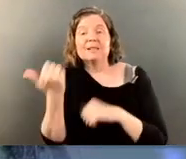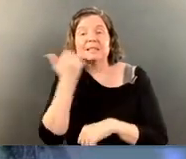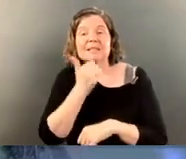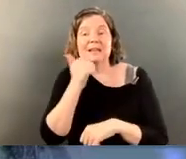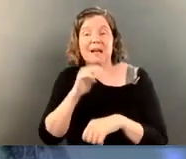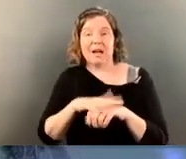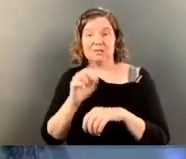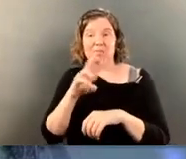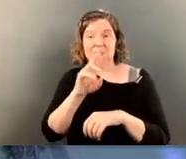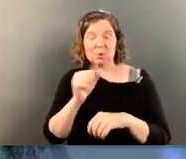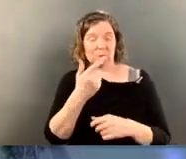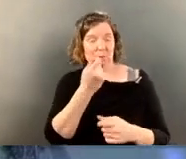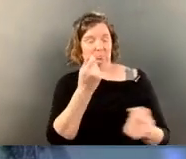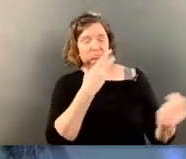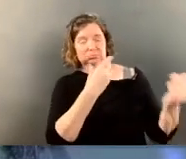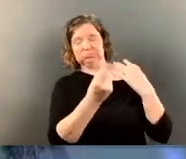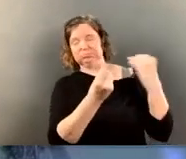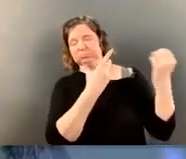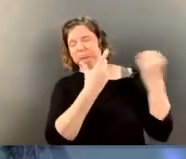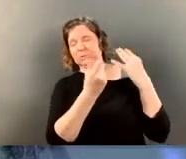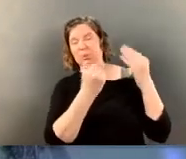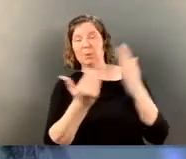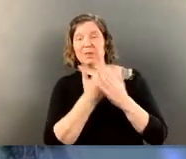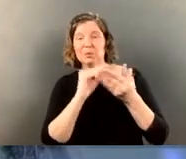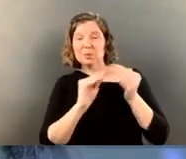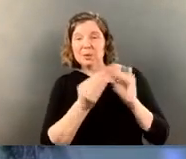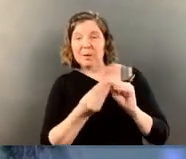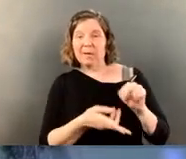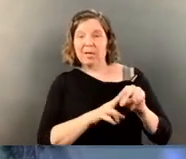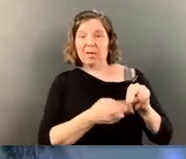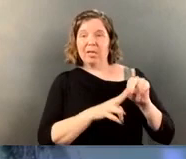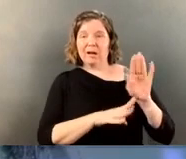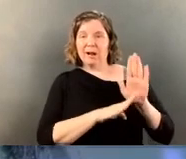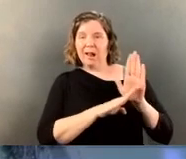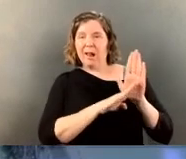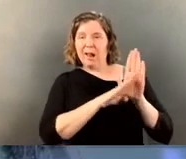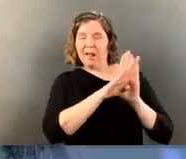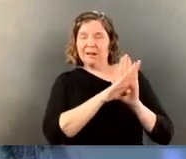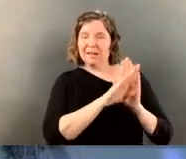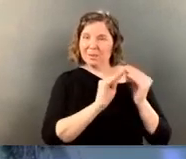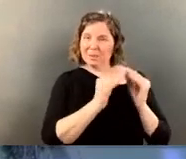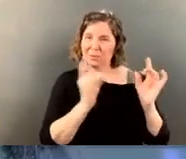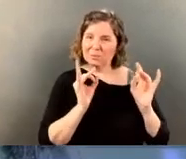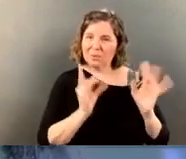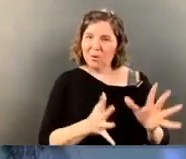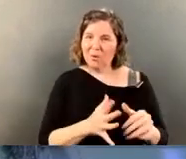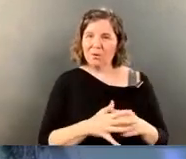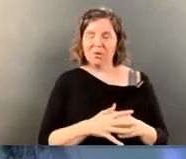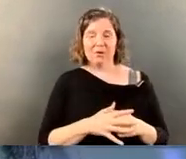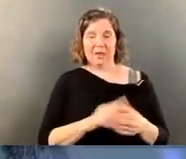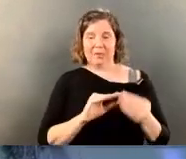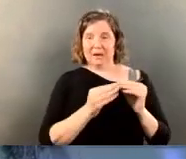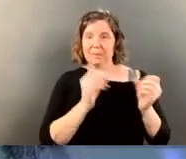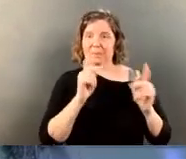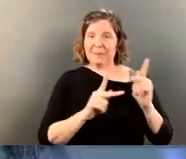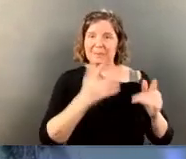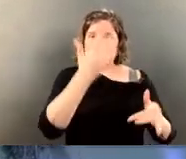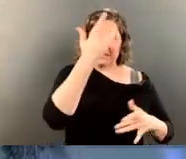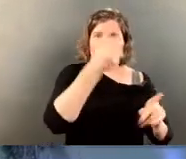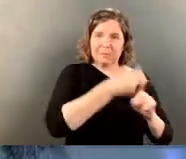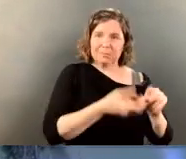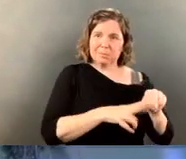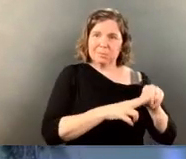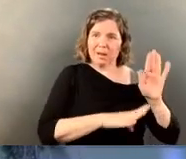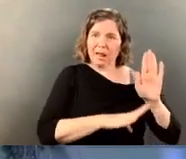on the news, we're getting hit with new numbers, and those numbers are dark. It's the number of people sick. It's the